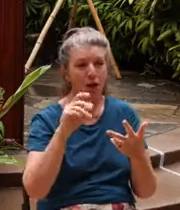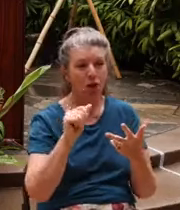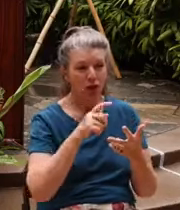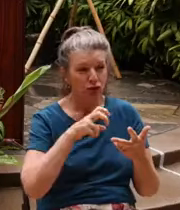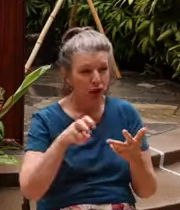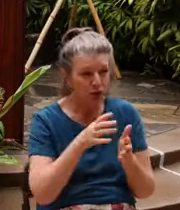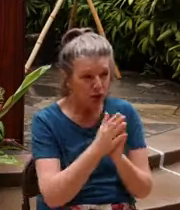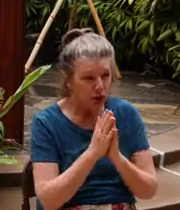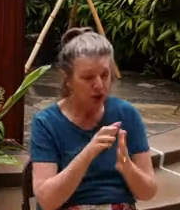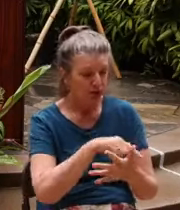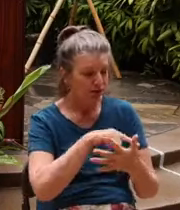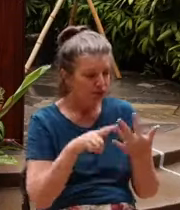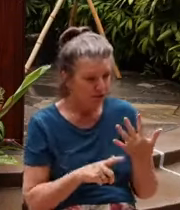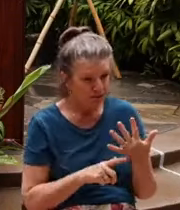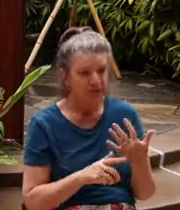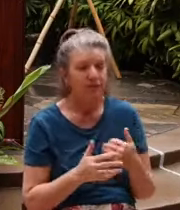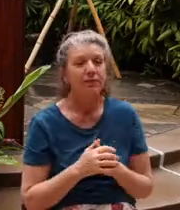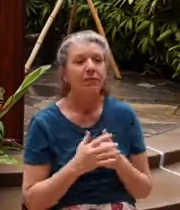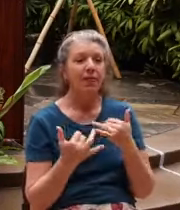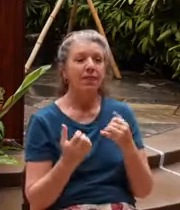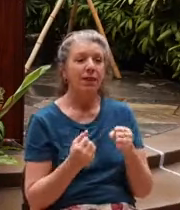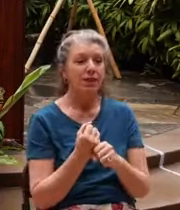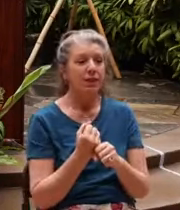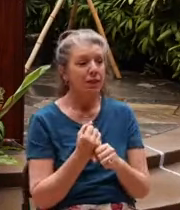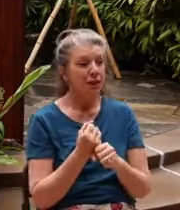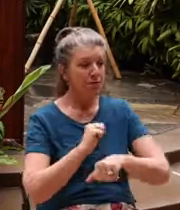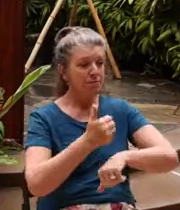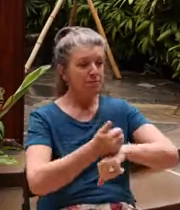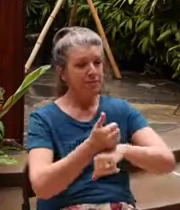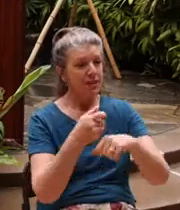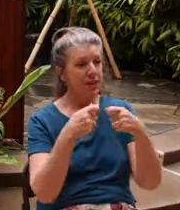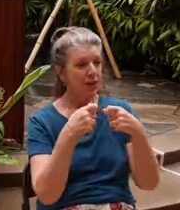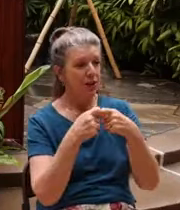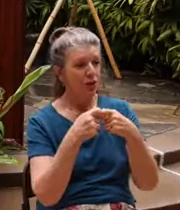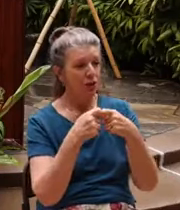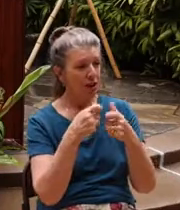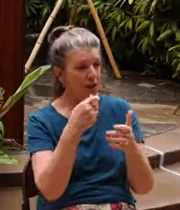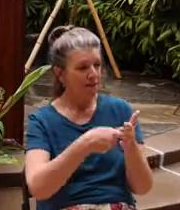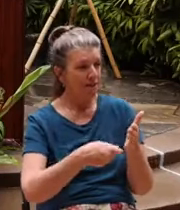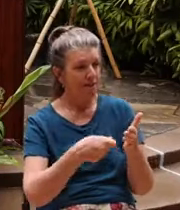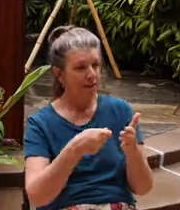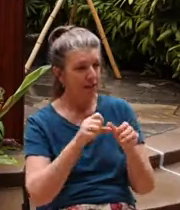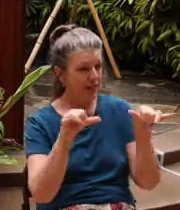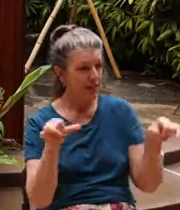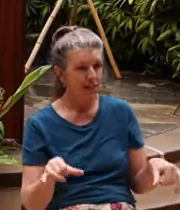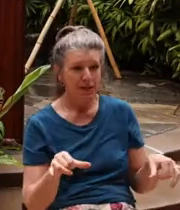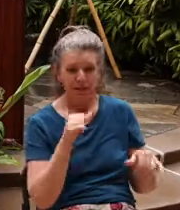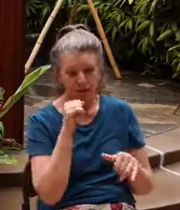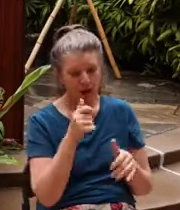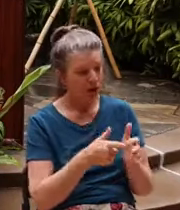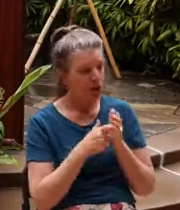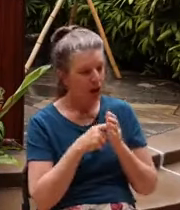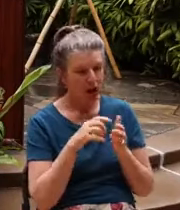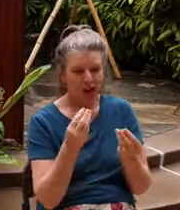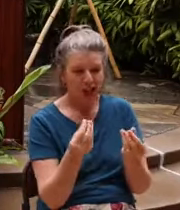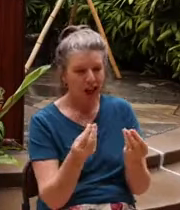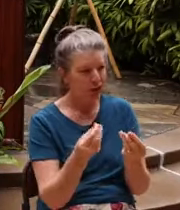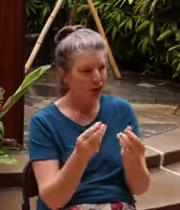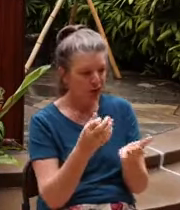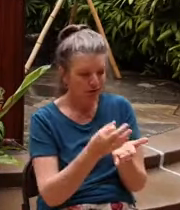more. This year, we are implementing an electronic fare system no longer requiring cash payments or